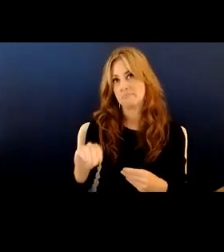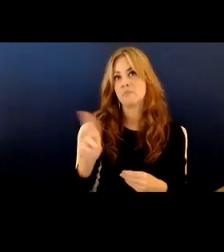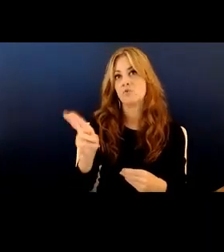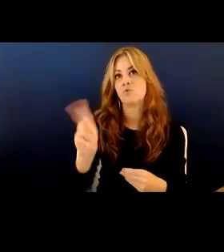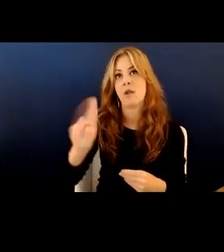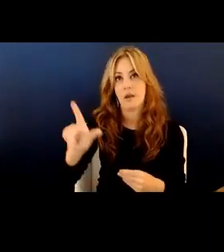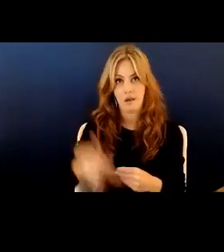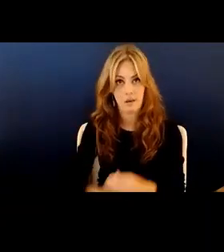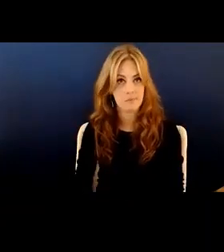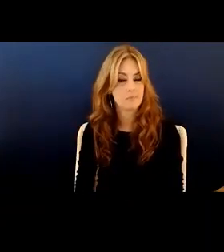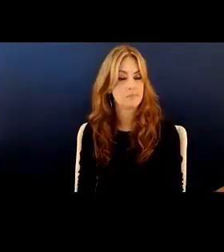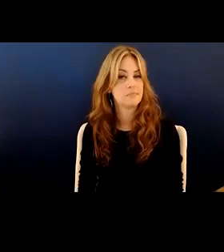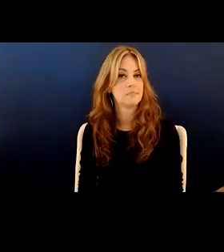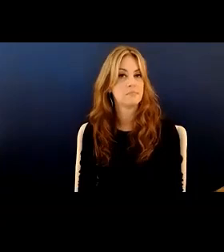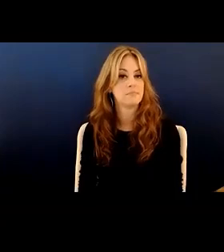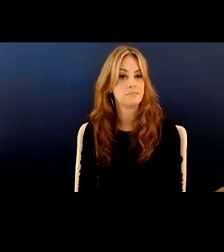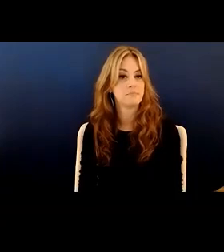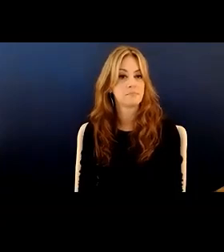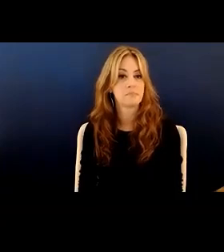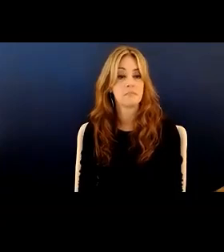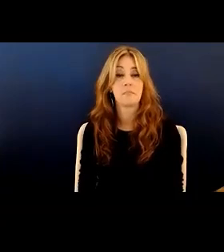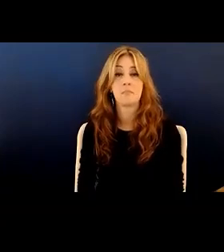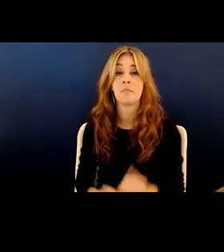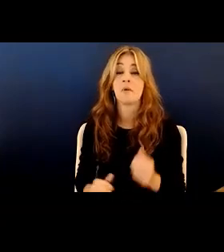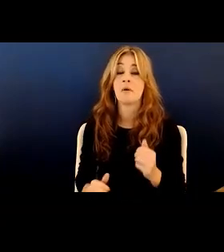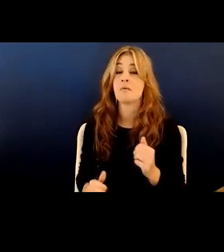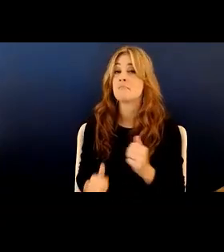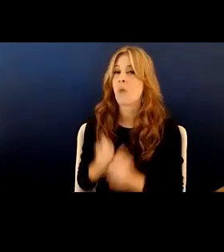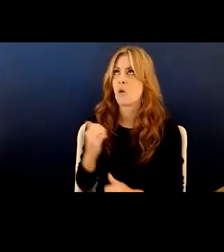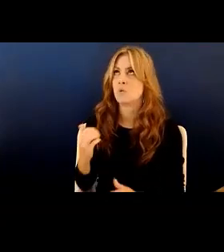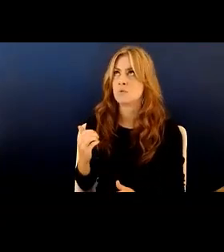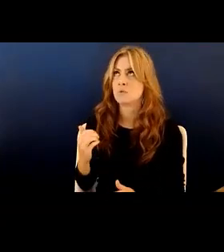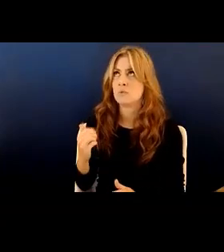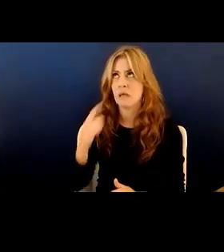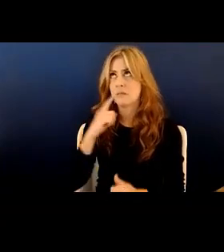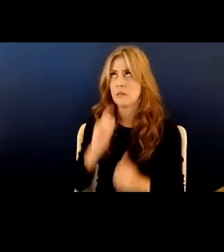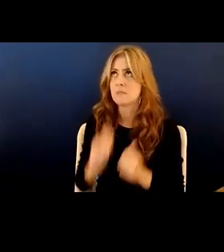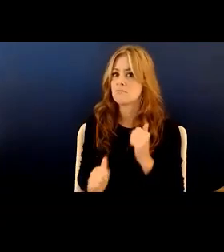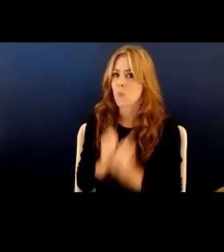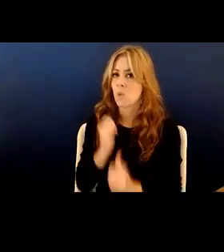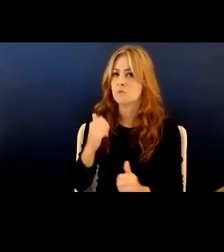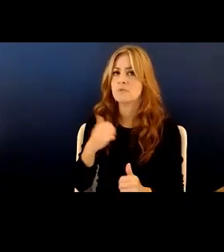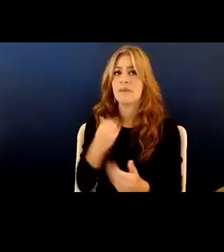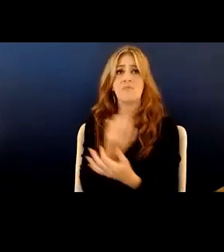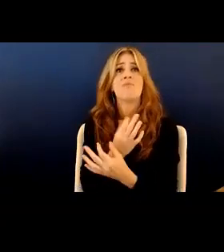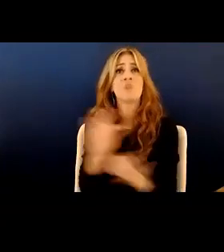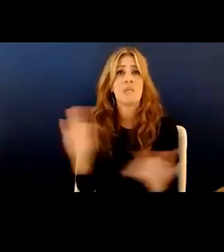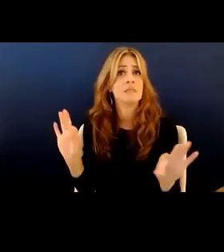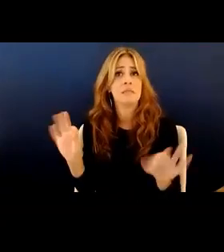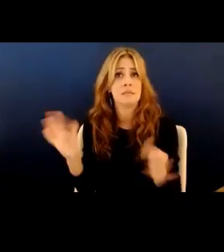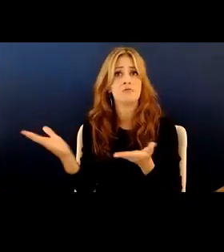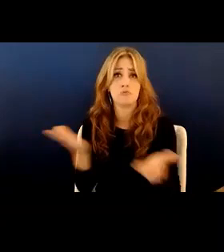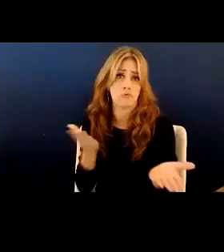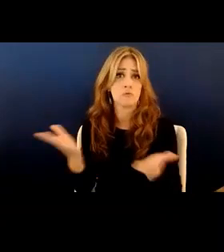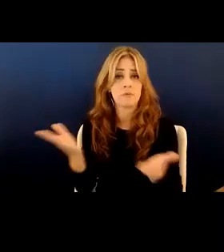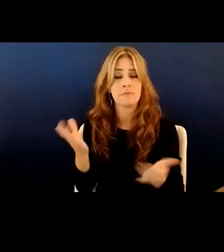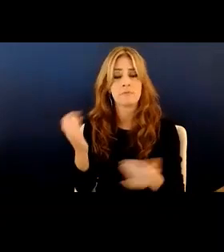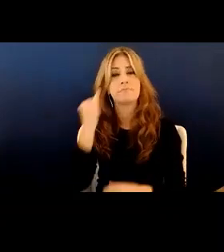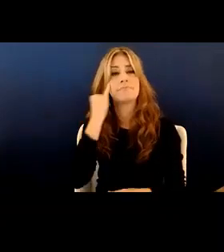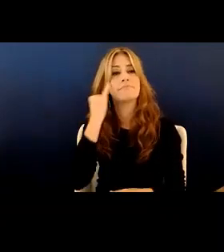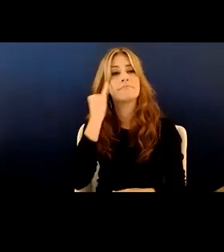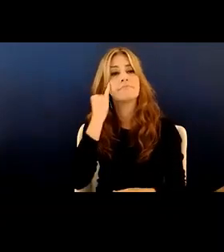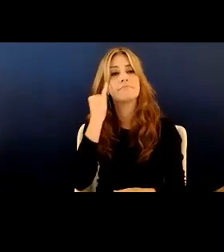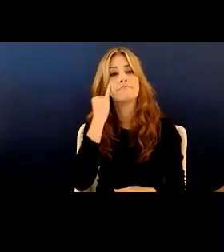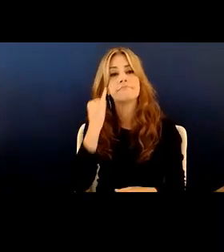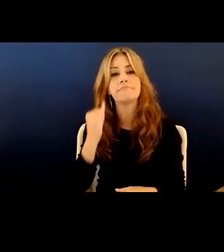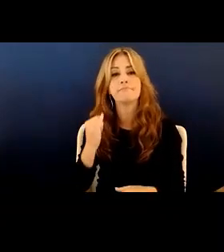there. Most of them, if not all, I think, have free services. So if you are,